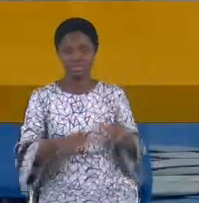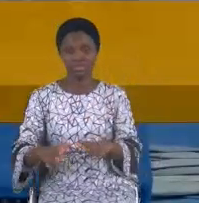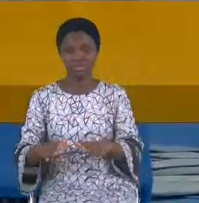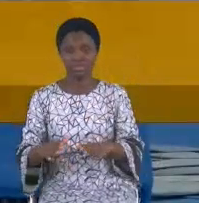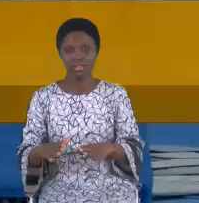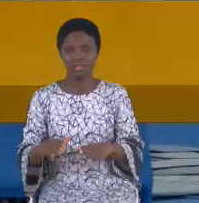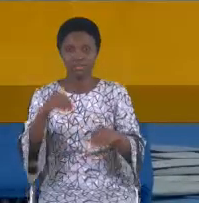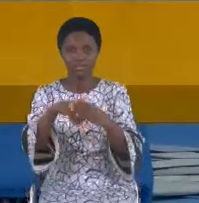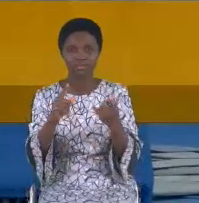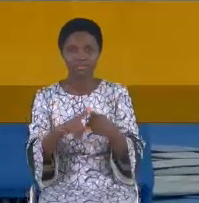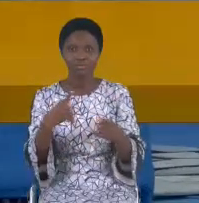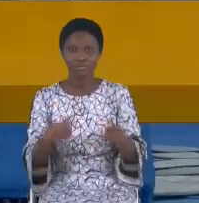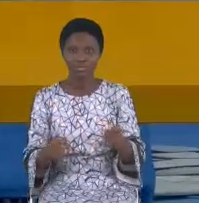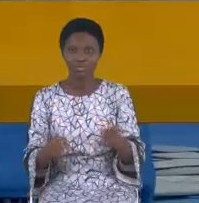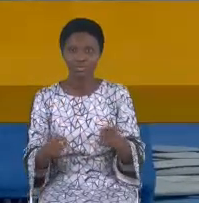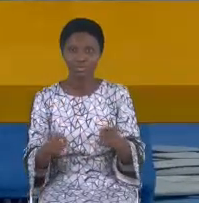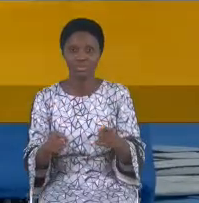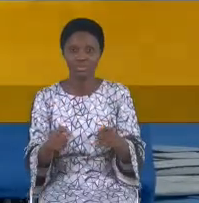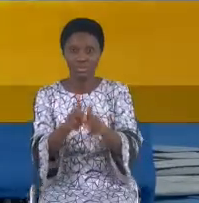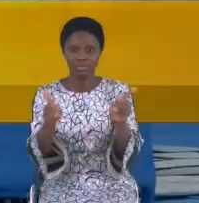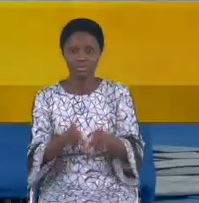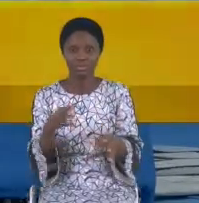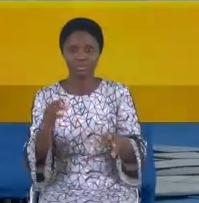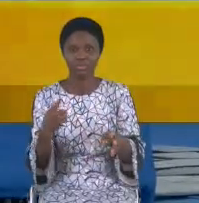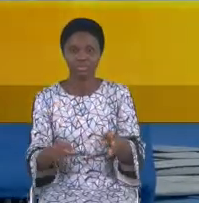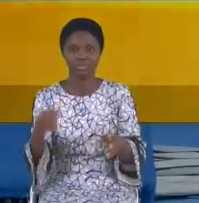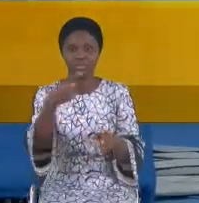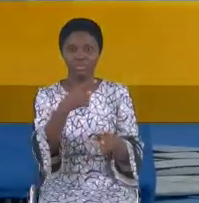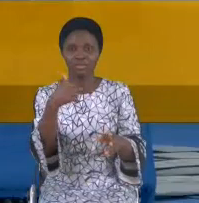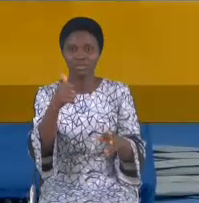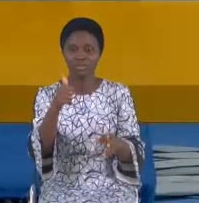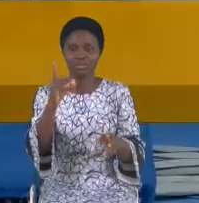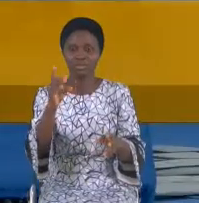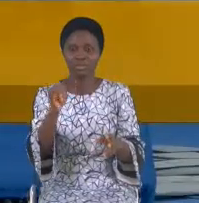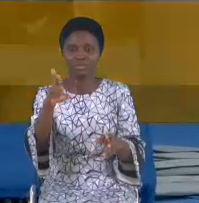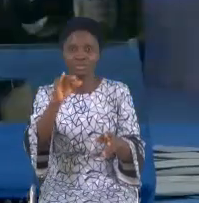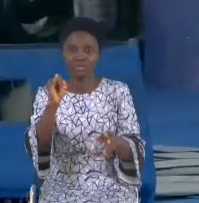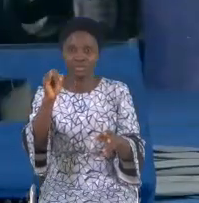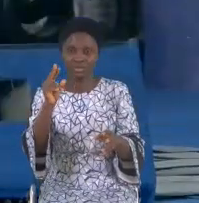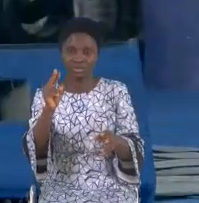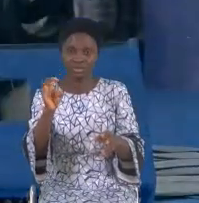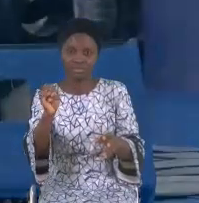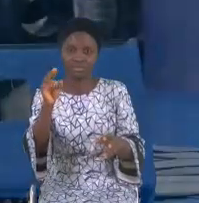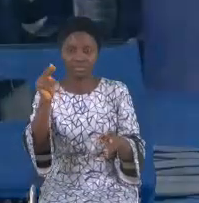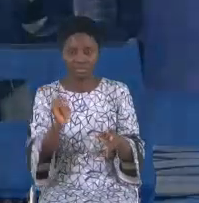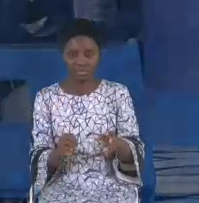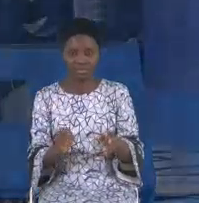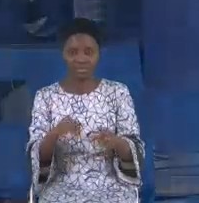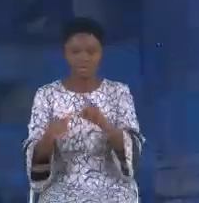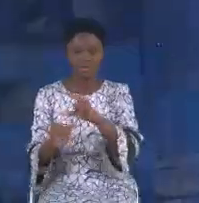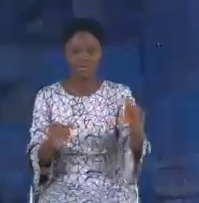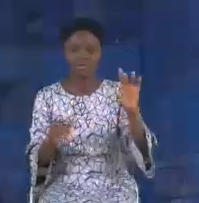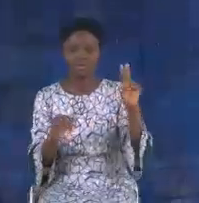the Gadarenes. Then in verse 2, it says, and when he was